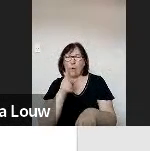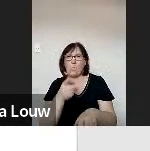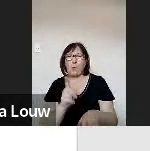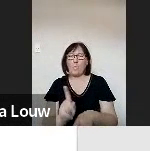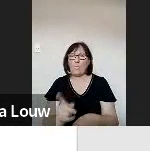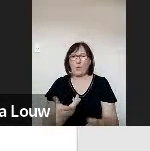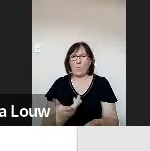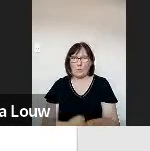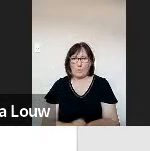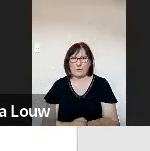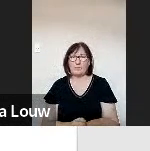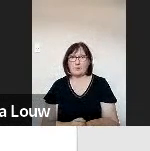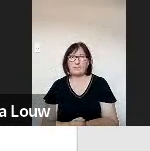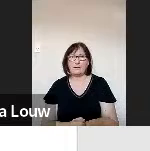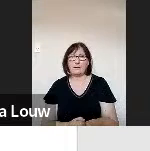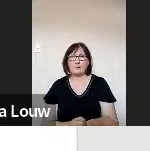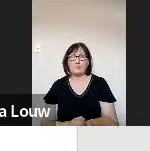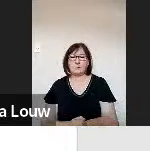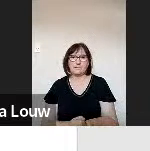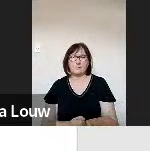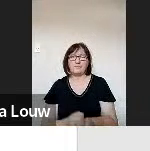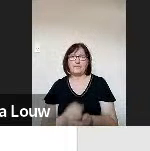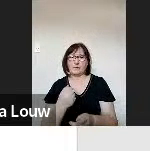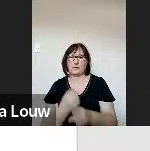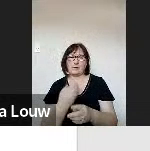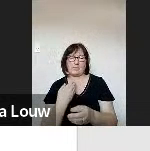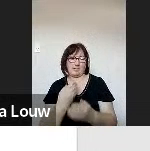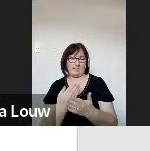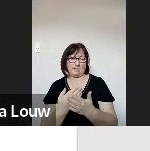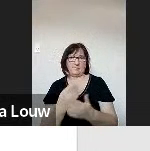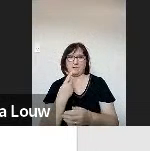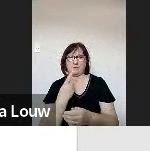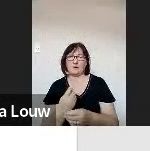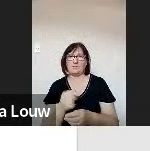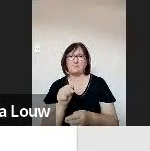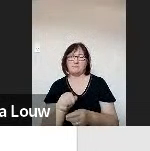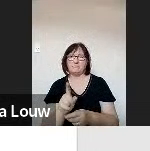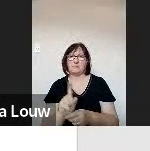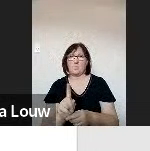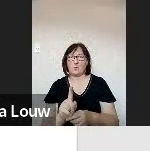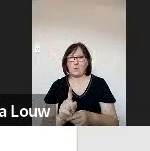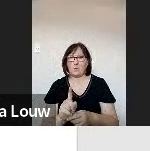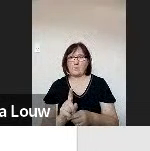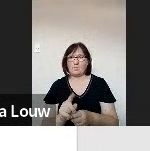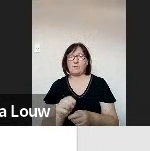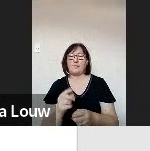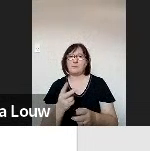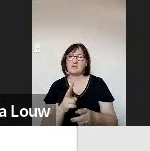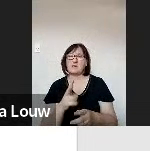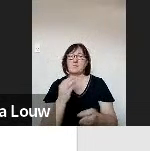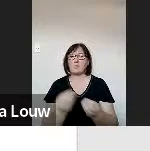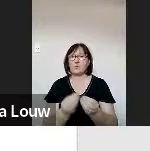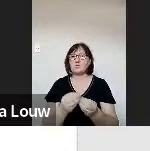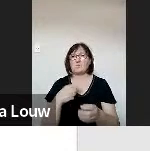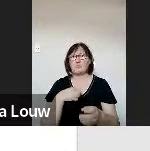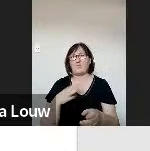most akin to, and we classify those goods as the goods that we have already classified.